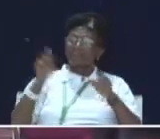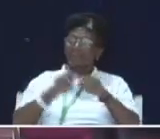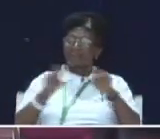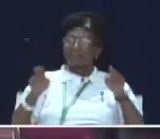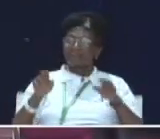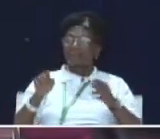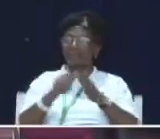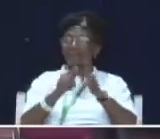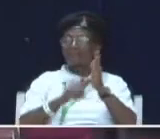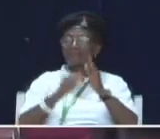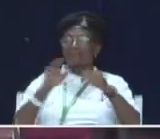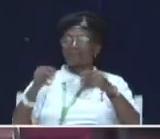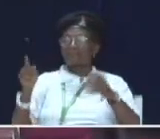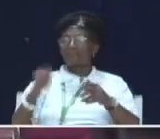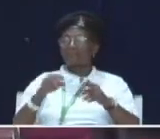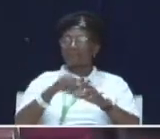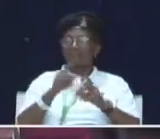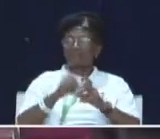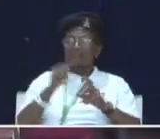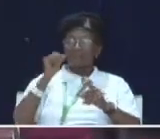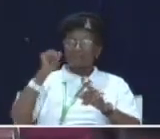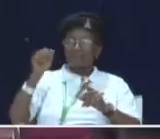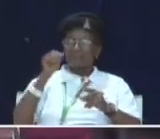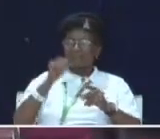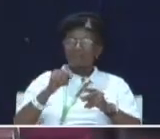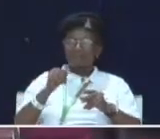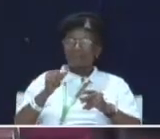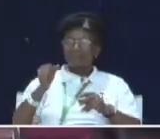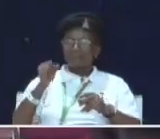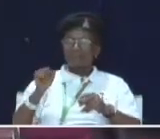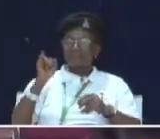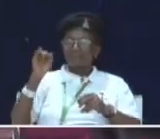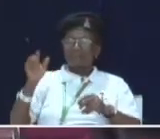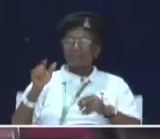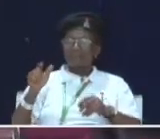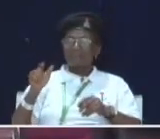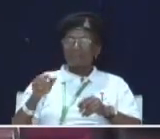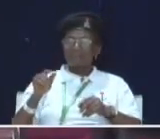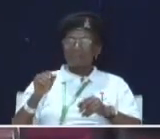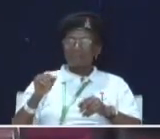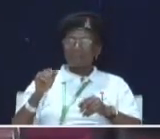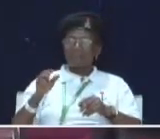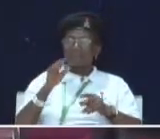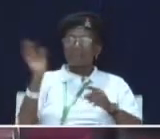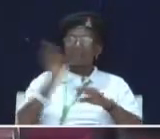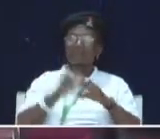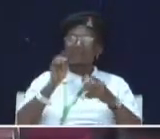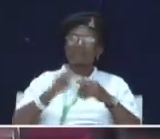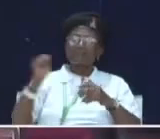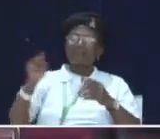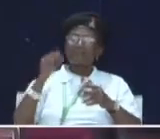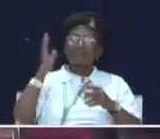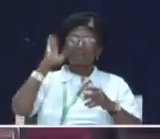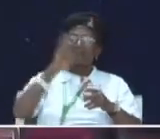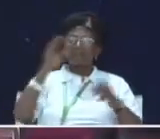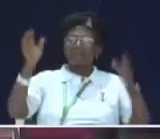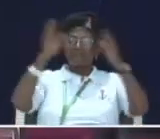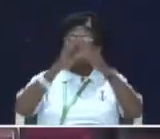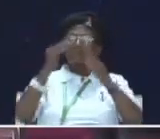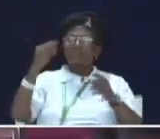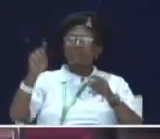his feet, until Shiloh come. And unto him shall the gathering of the people